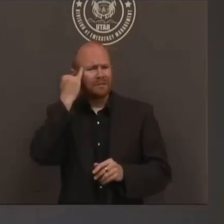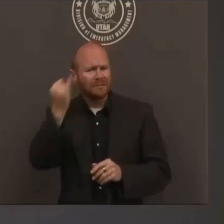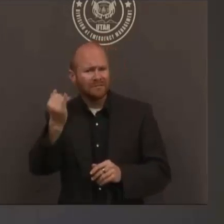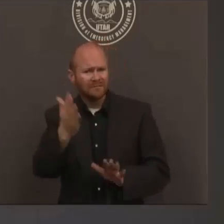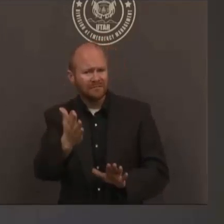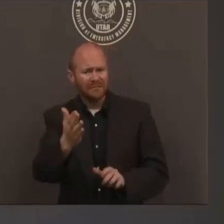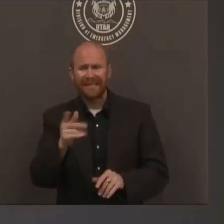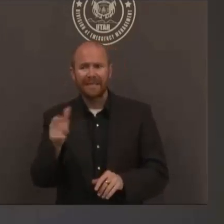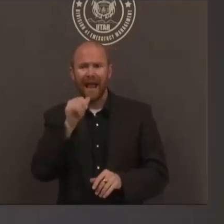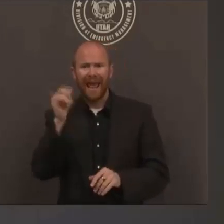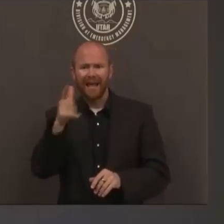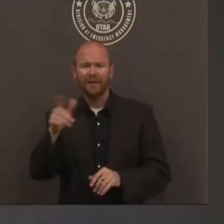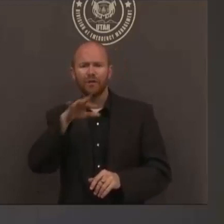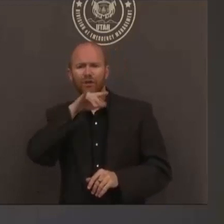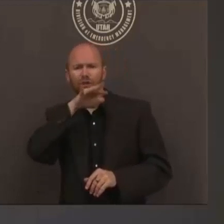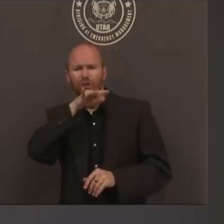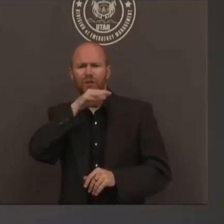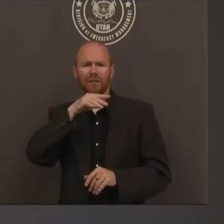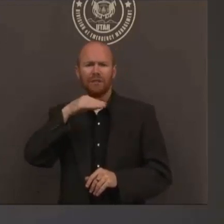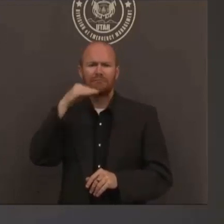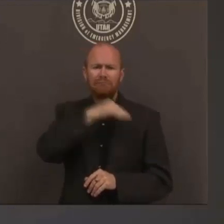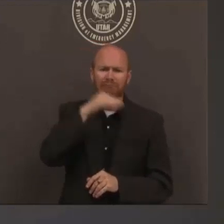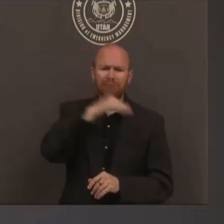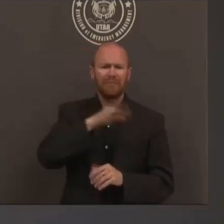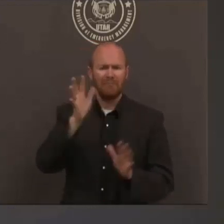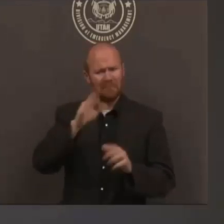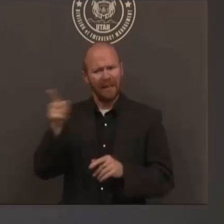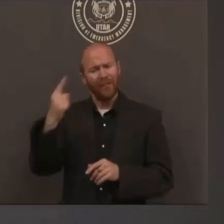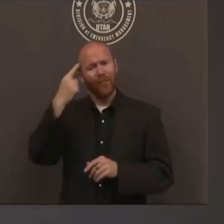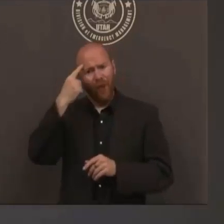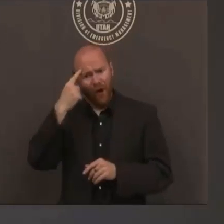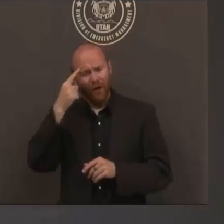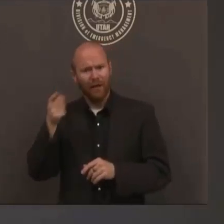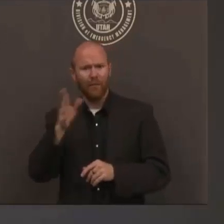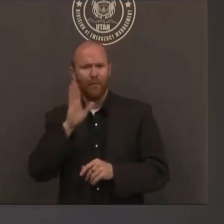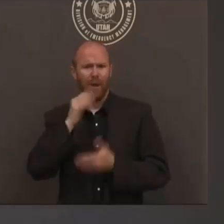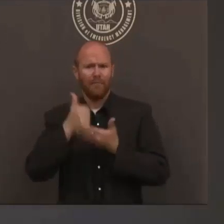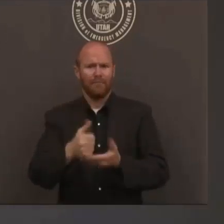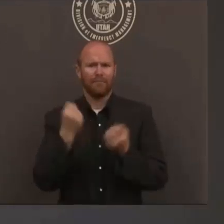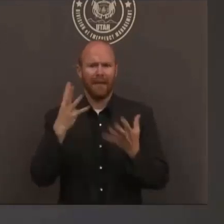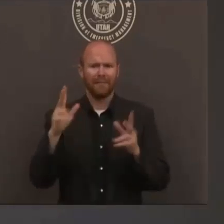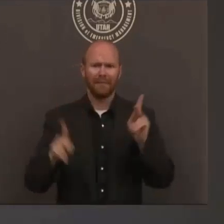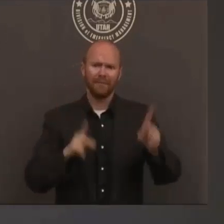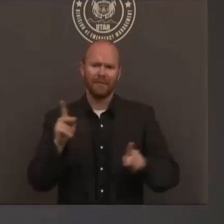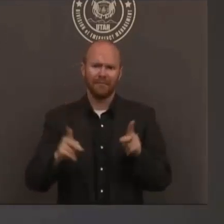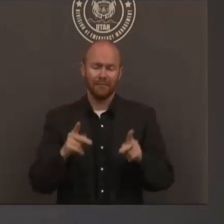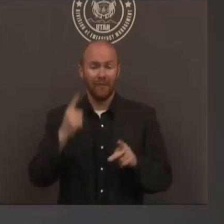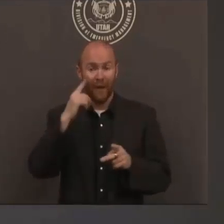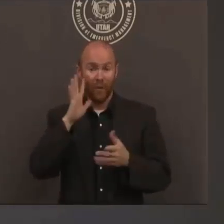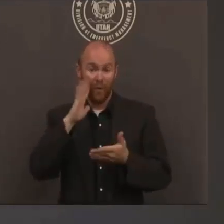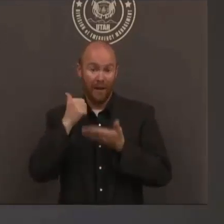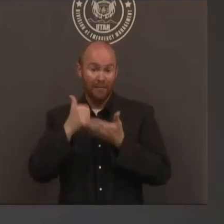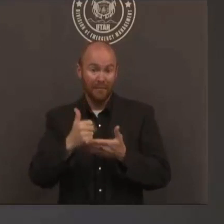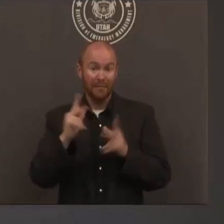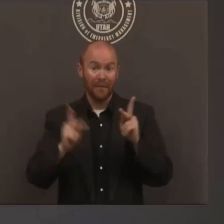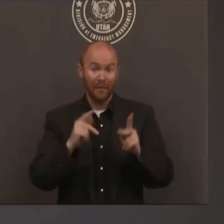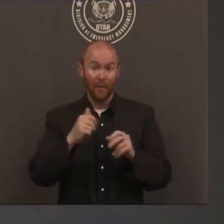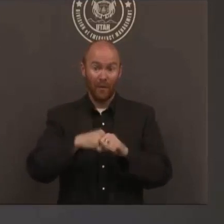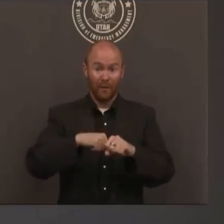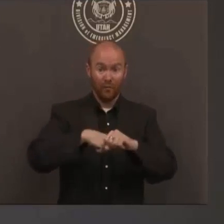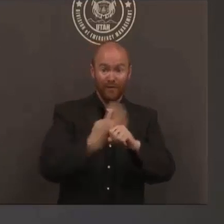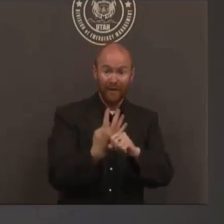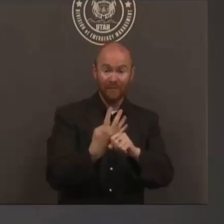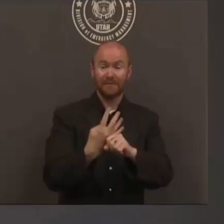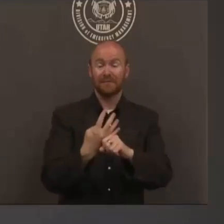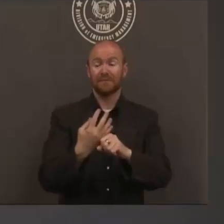trying to find a way to alleviate suffering, to find maybe hope, to help people that had the COVID-19 to recover. I